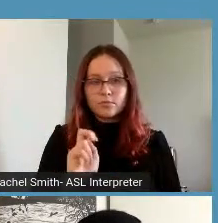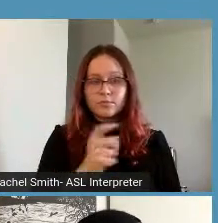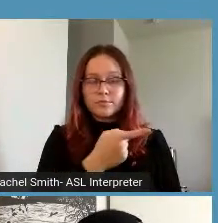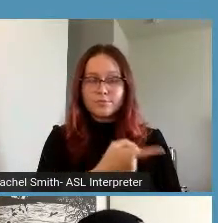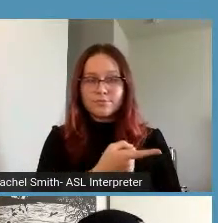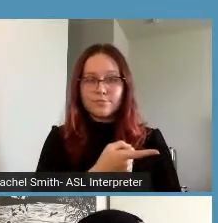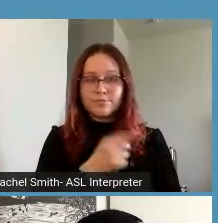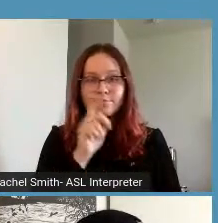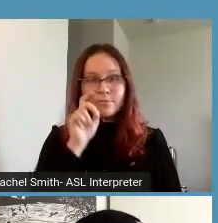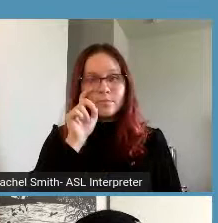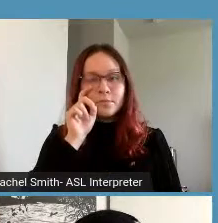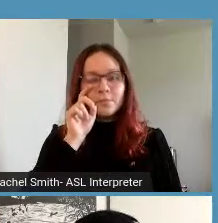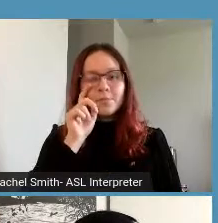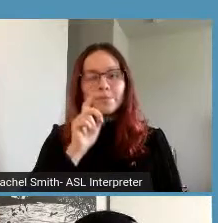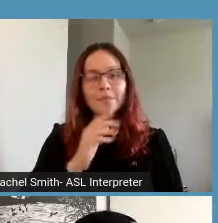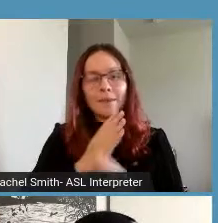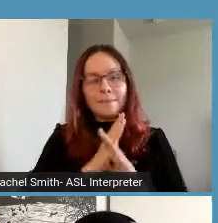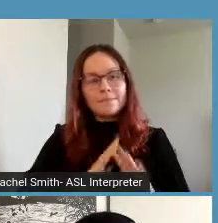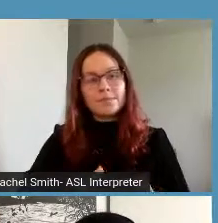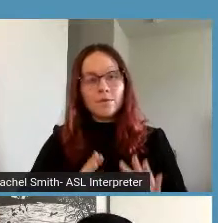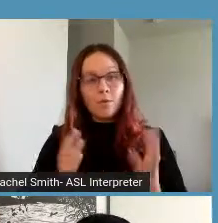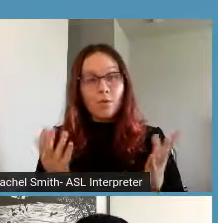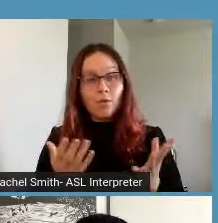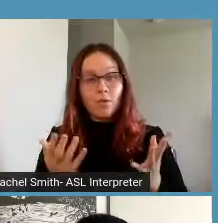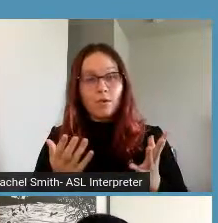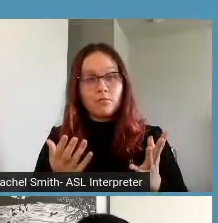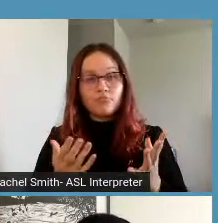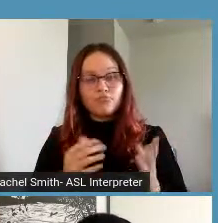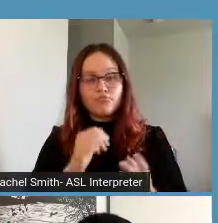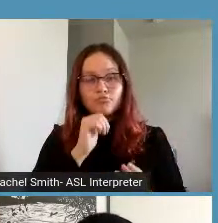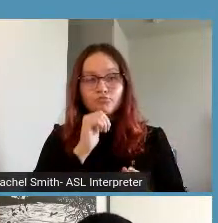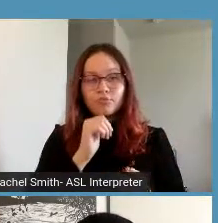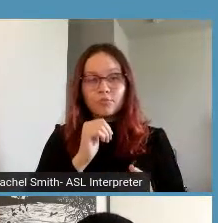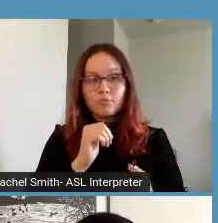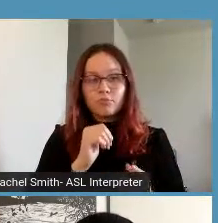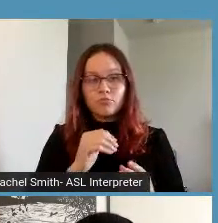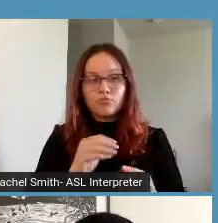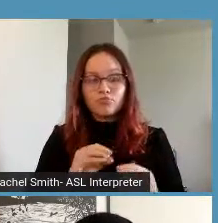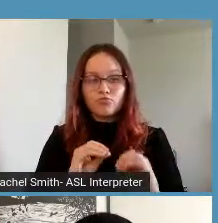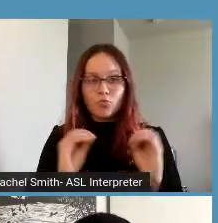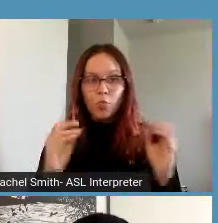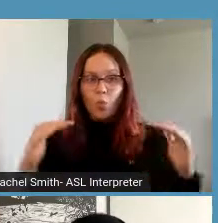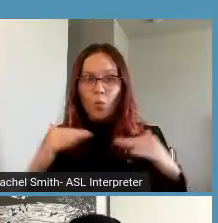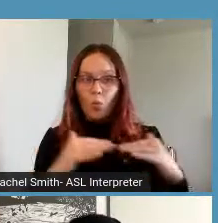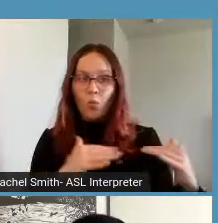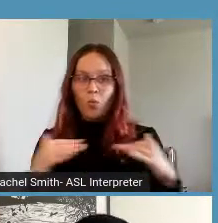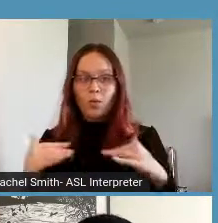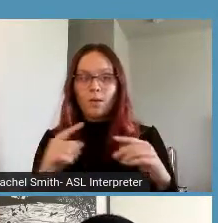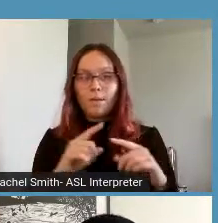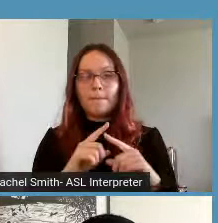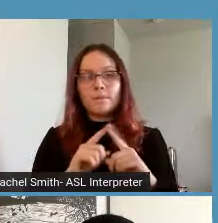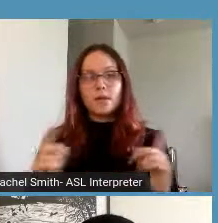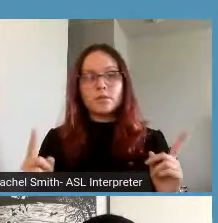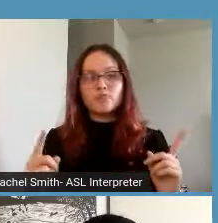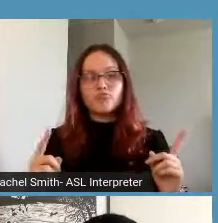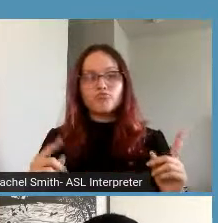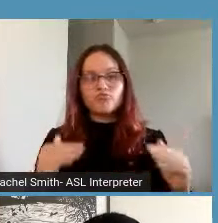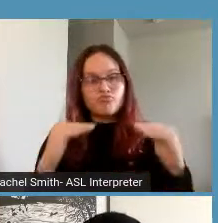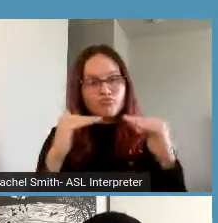absence of war, but the presence of justice. And it spotlighted the kind of the international work that women did